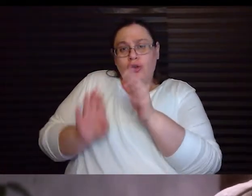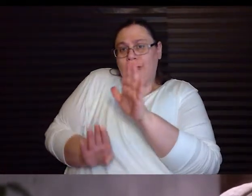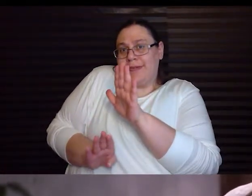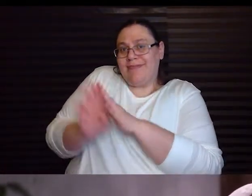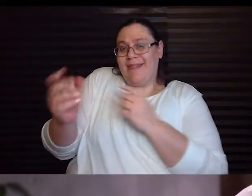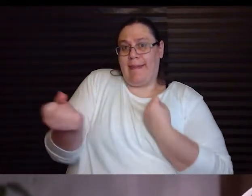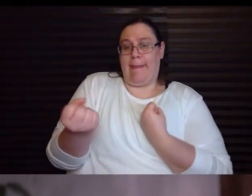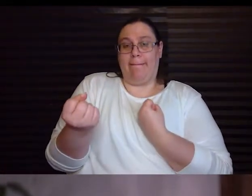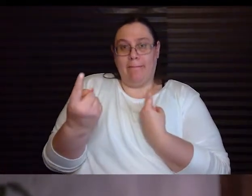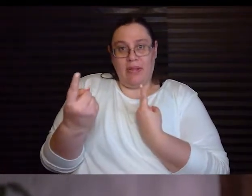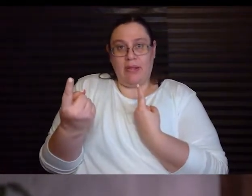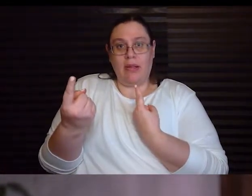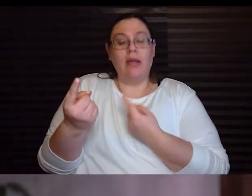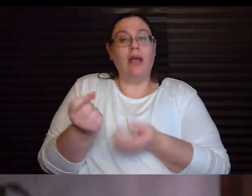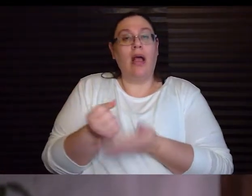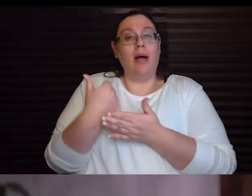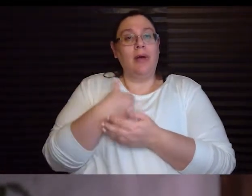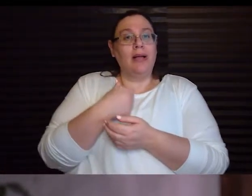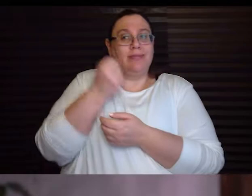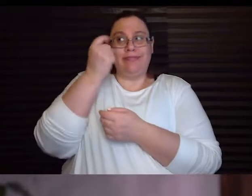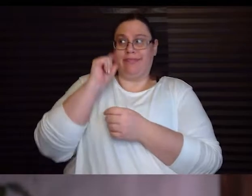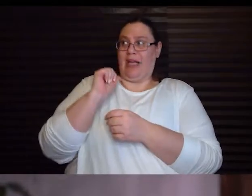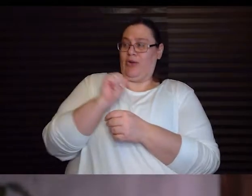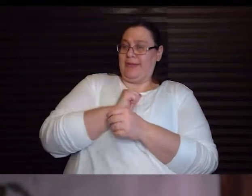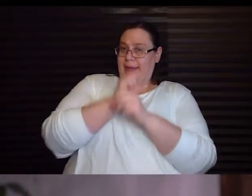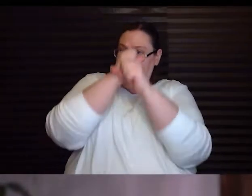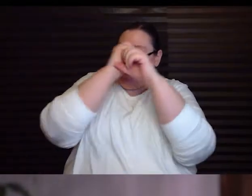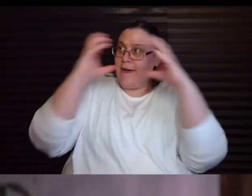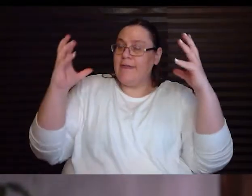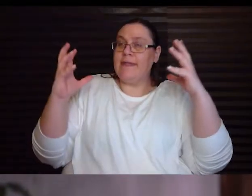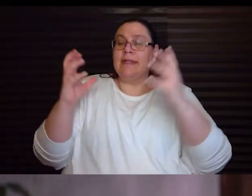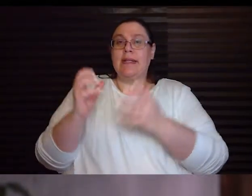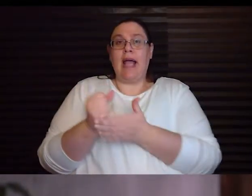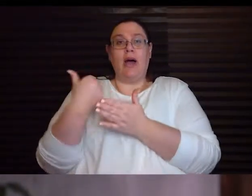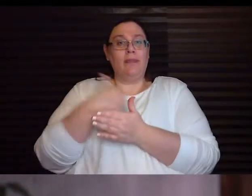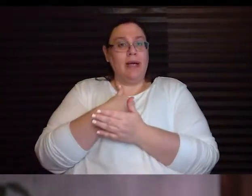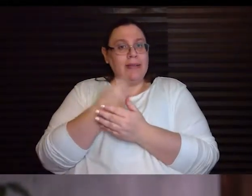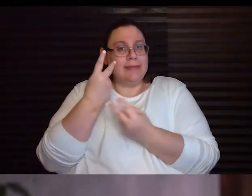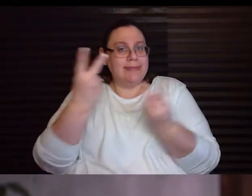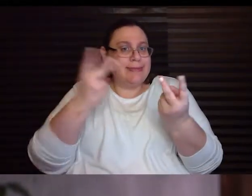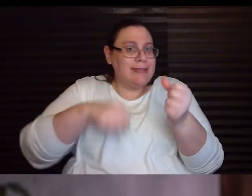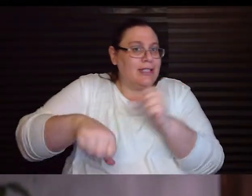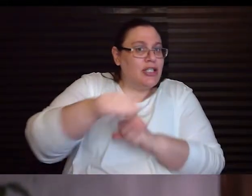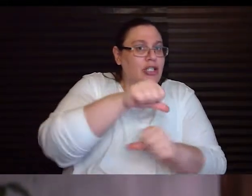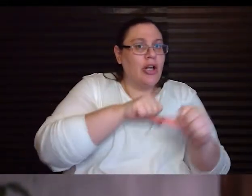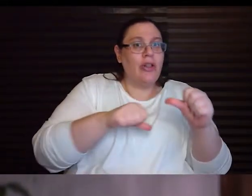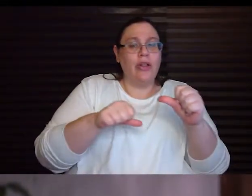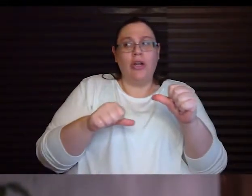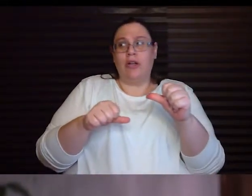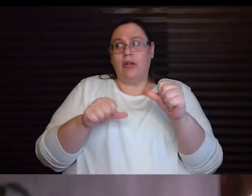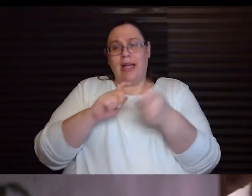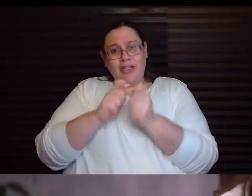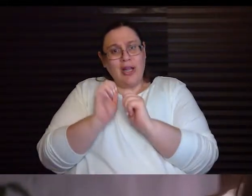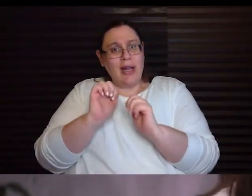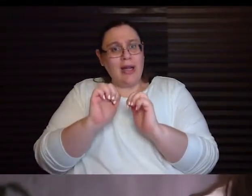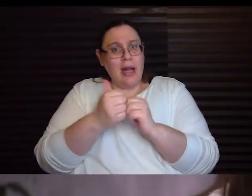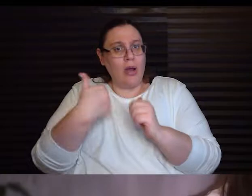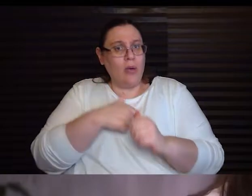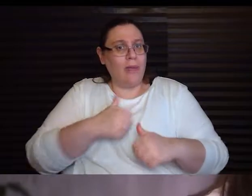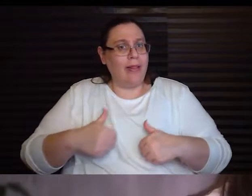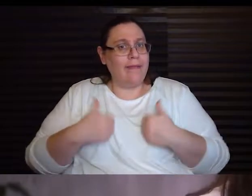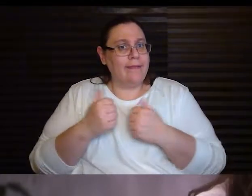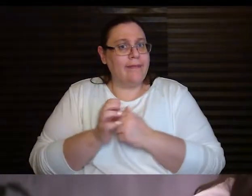empathy. They help us see ourselves, they help us see each other, and they change the way that we